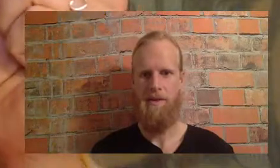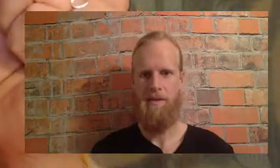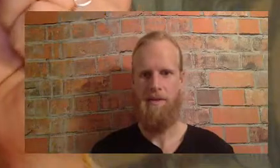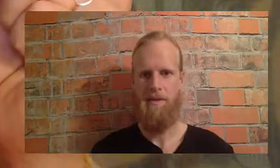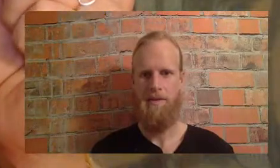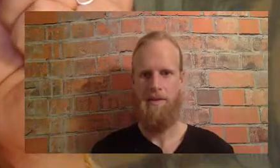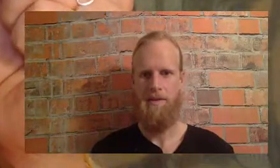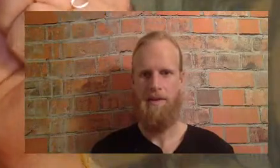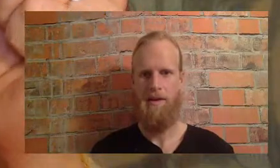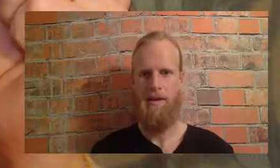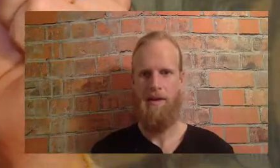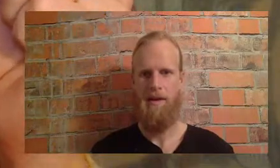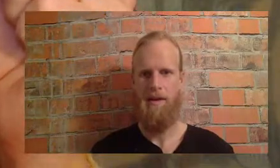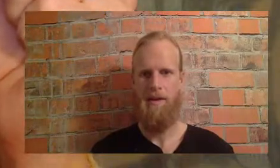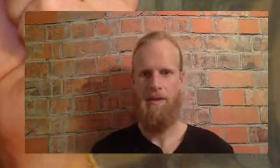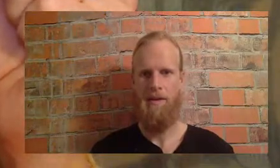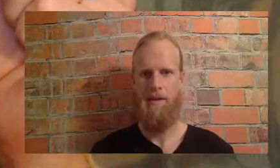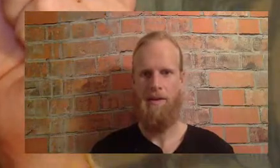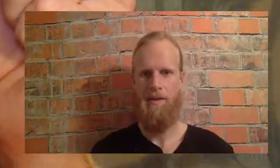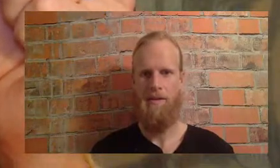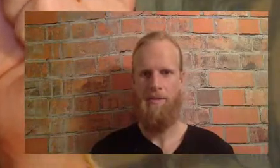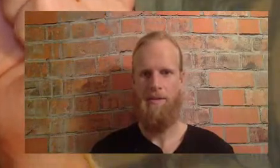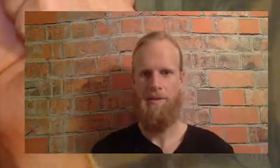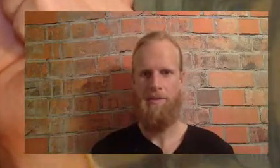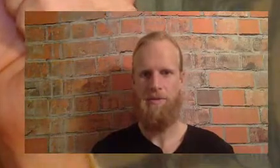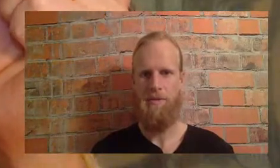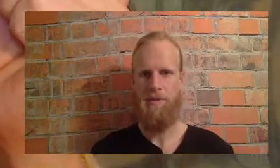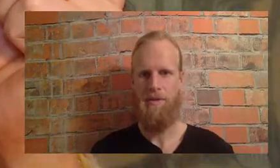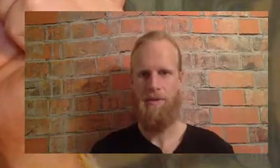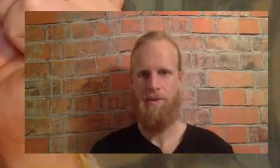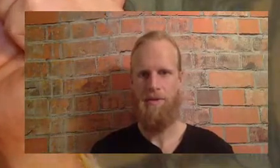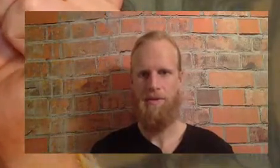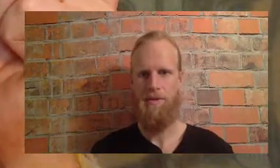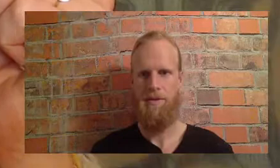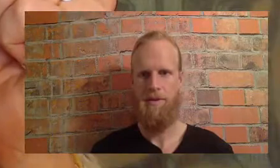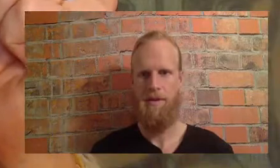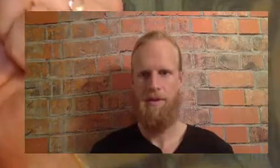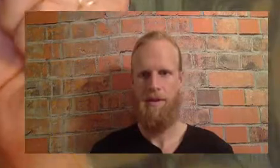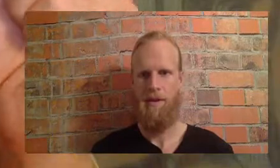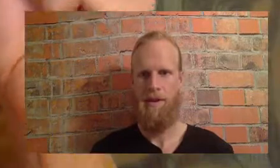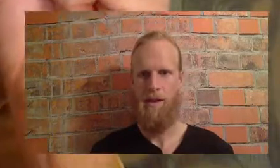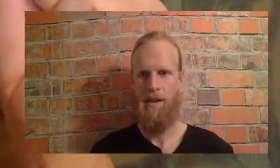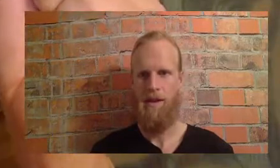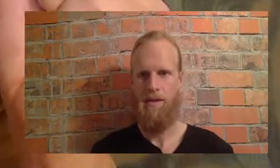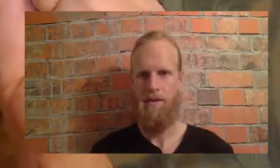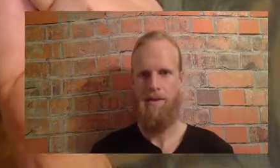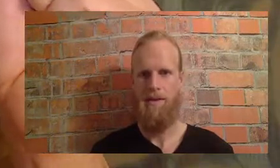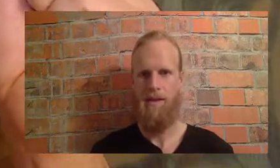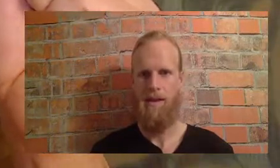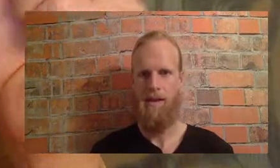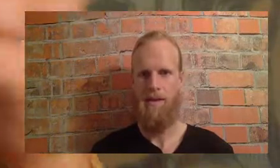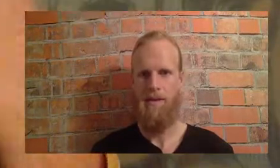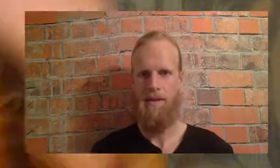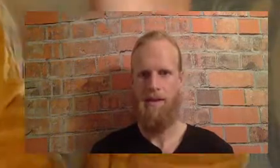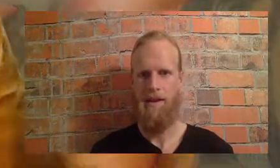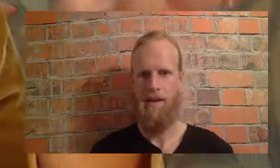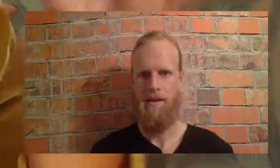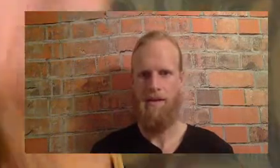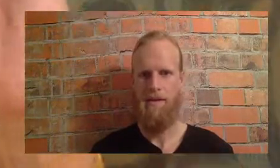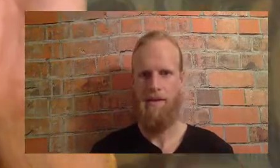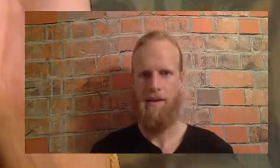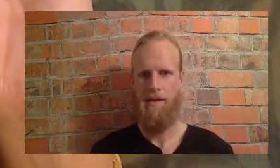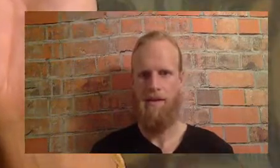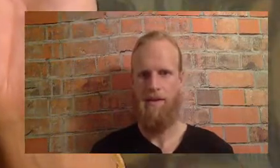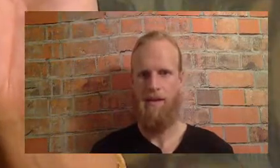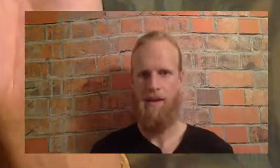many positive things, and you might need to turn it around and say, no, I do not love myself. And then you're like, okay, I do love myself. You might have